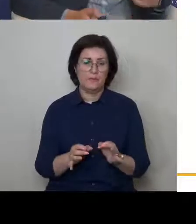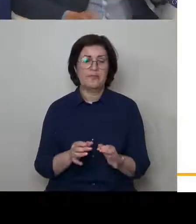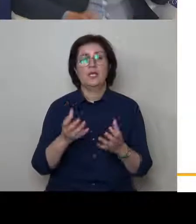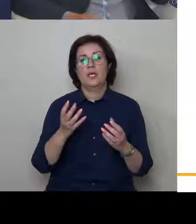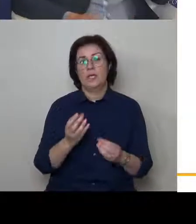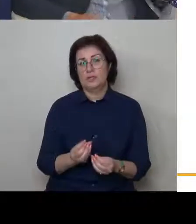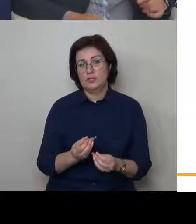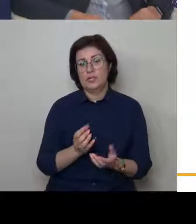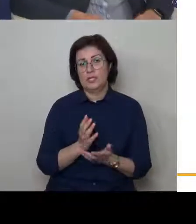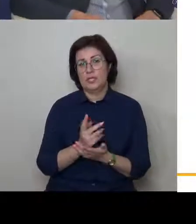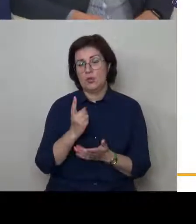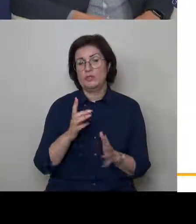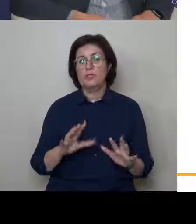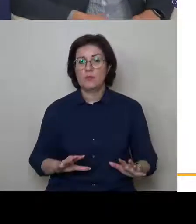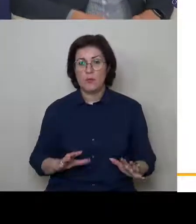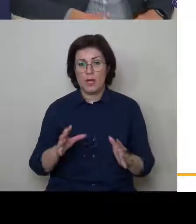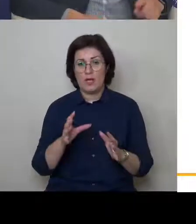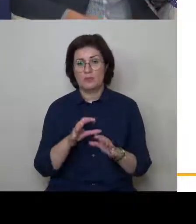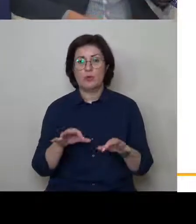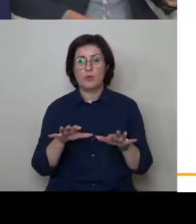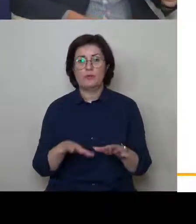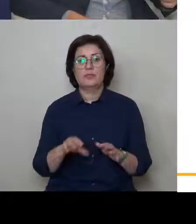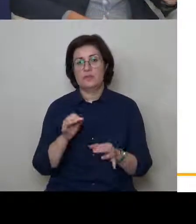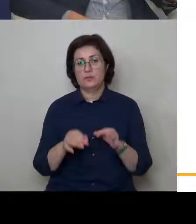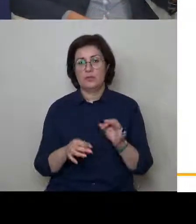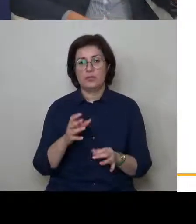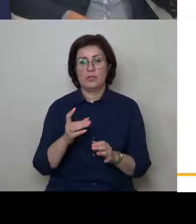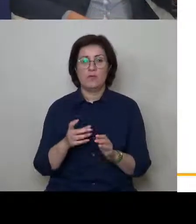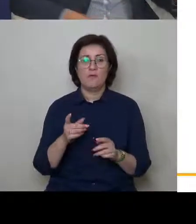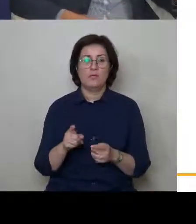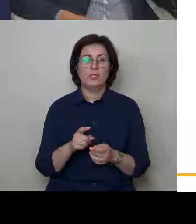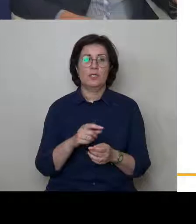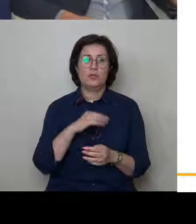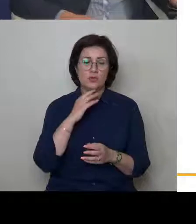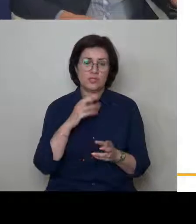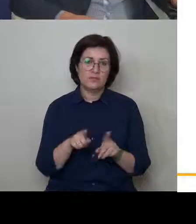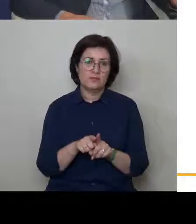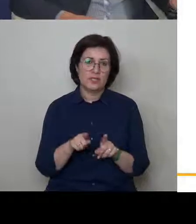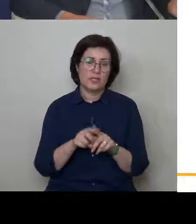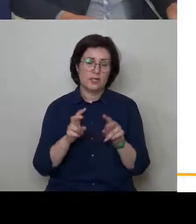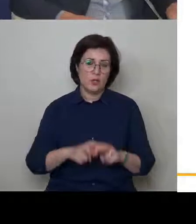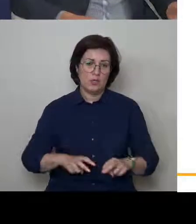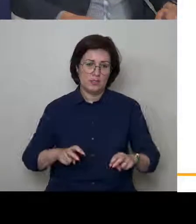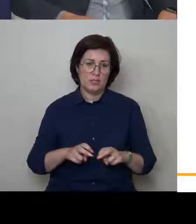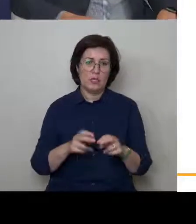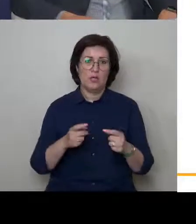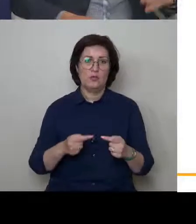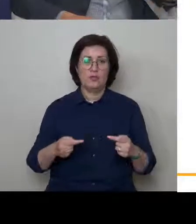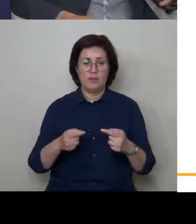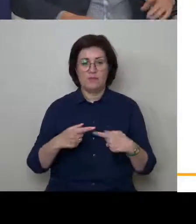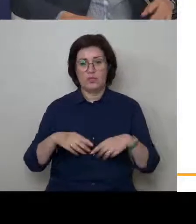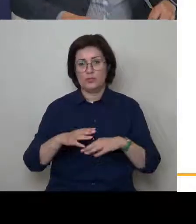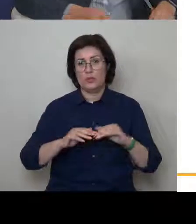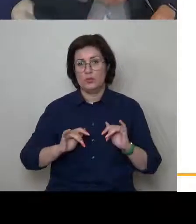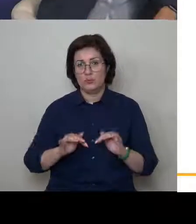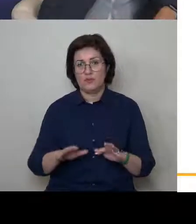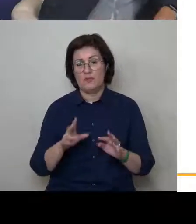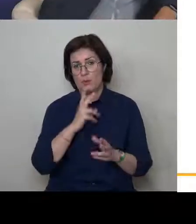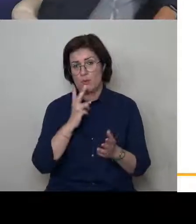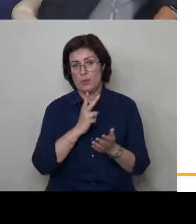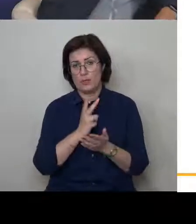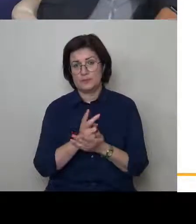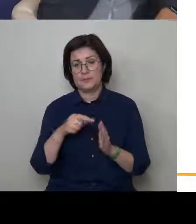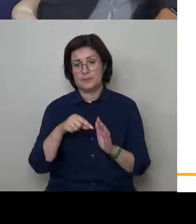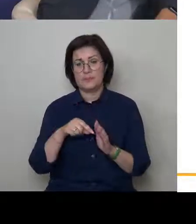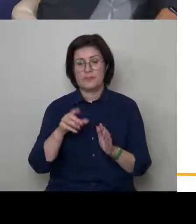court. There is yet another situation related to the local courts. So you see, they deal with quite a number